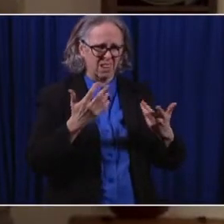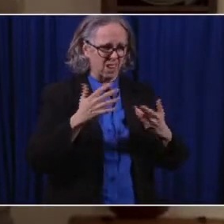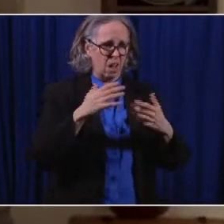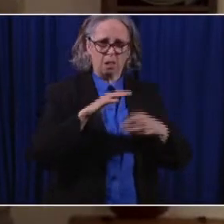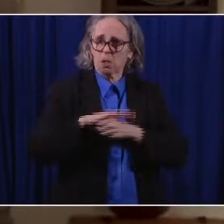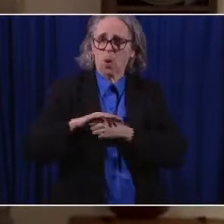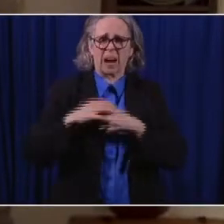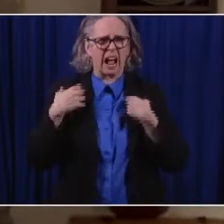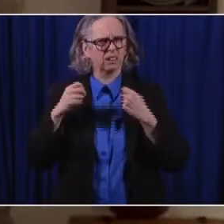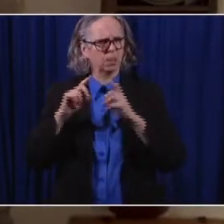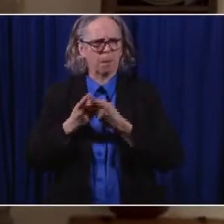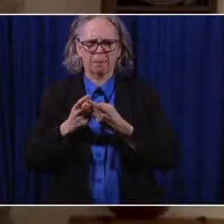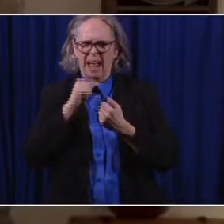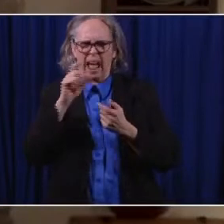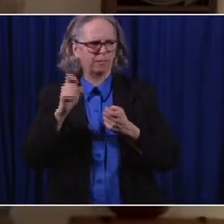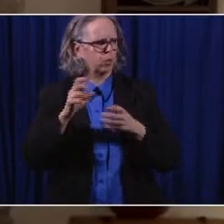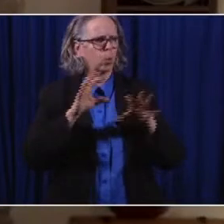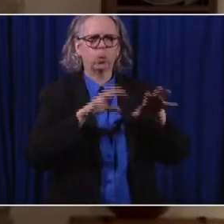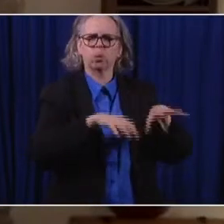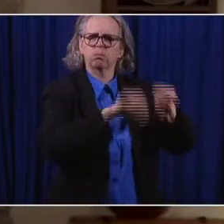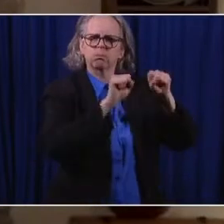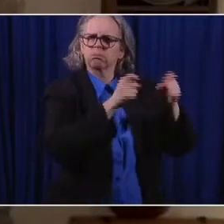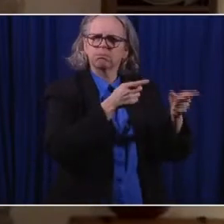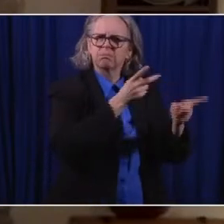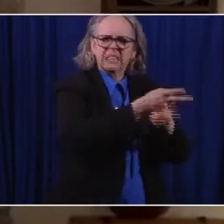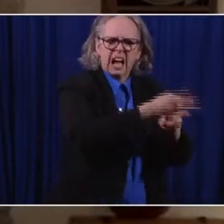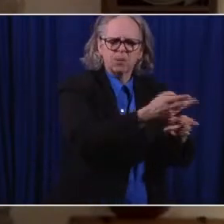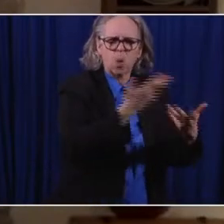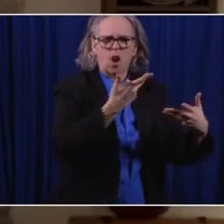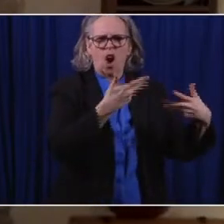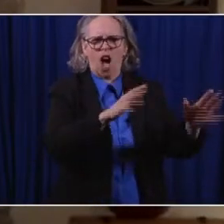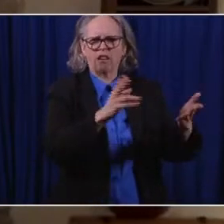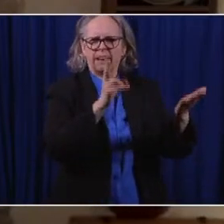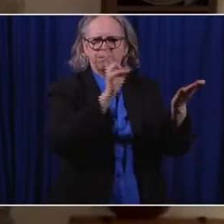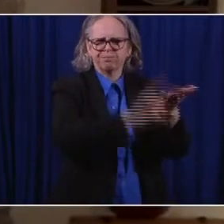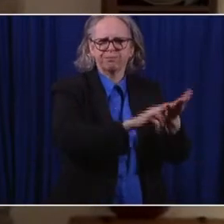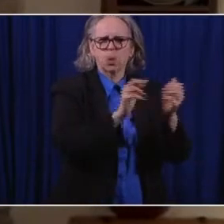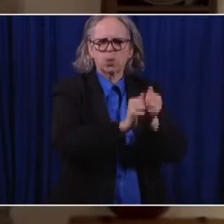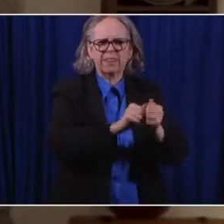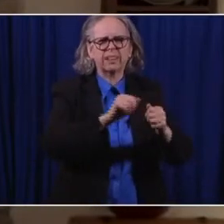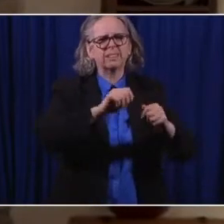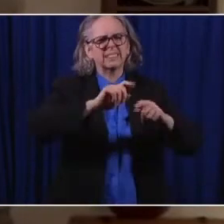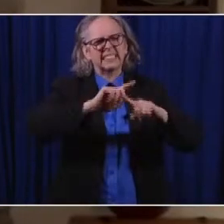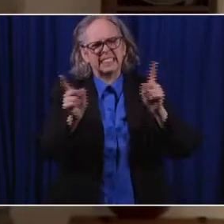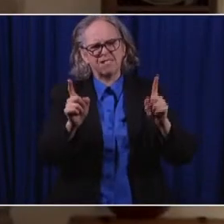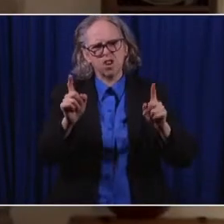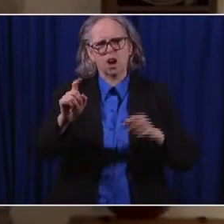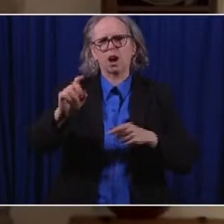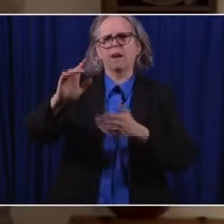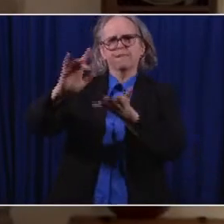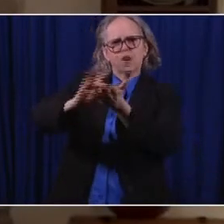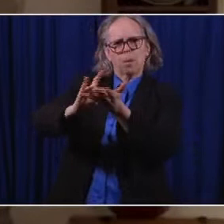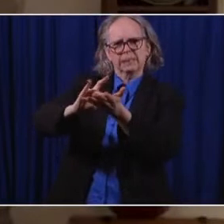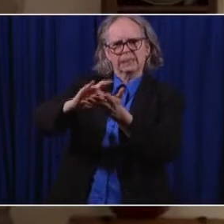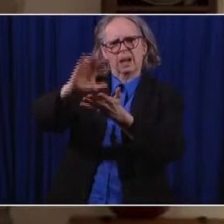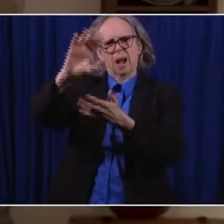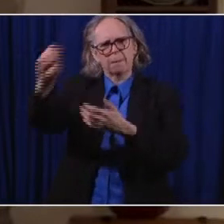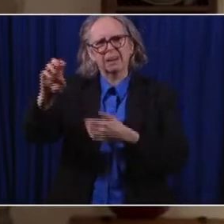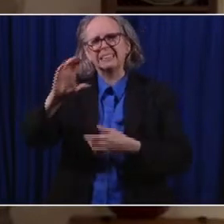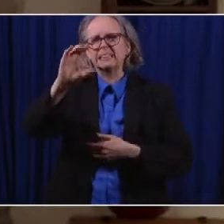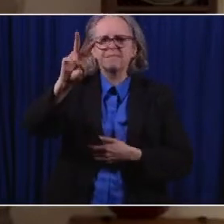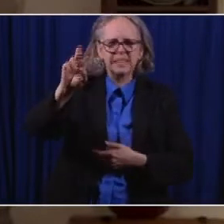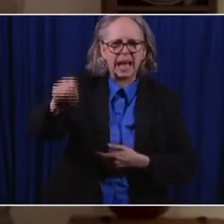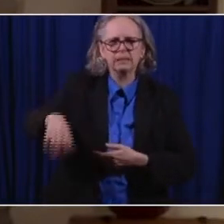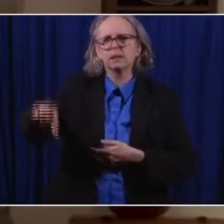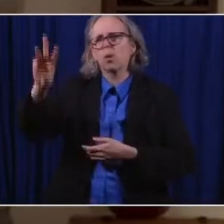signed up with one of the 4 pharmacies to do the vaccination. So the local health department will be doing those